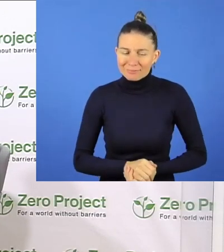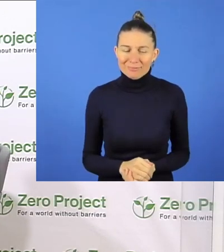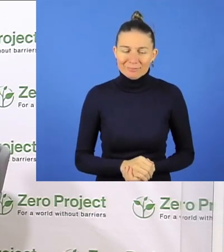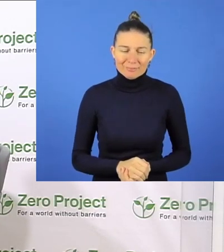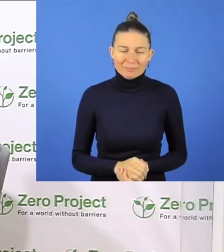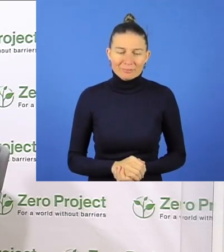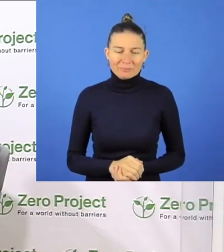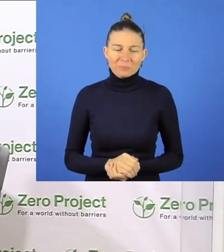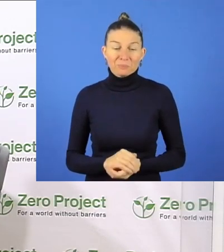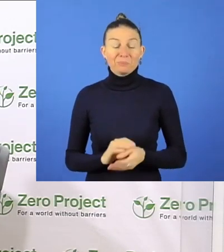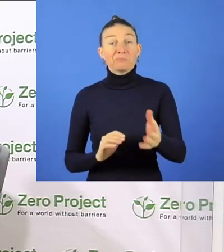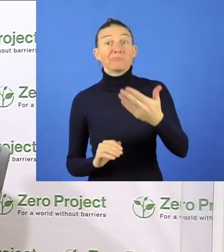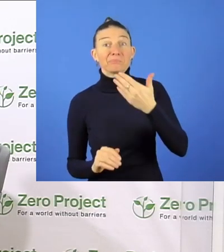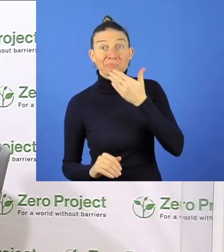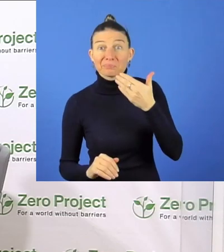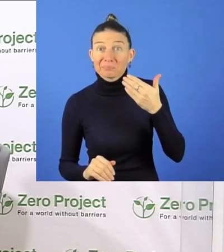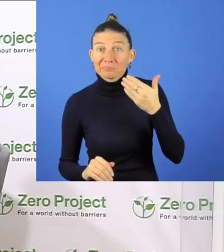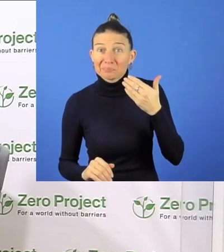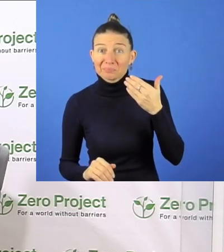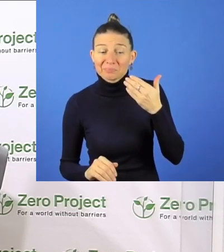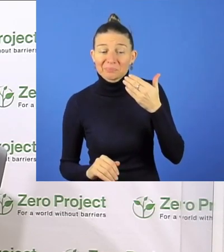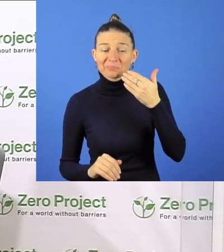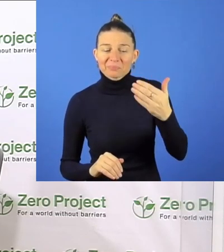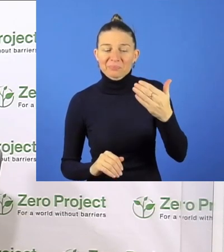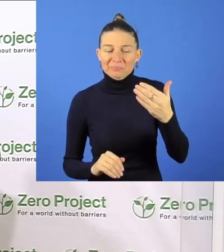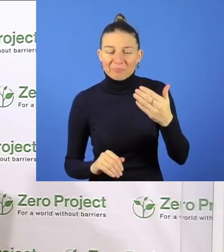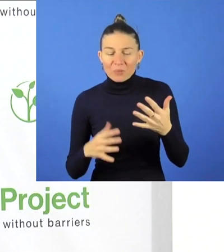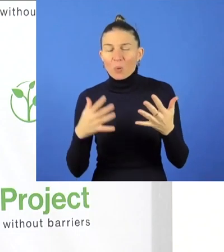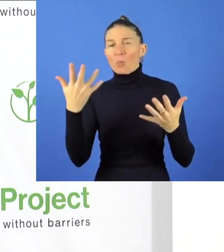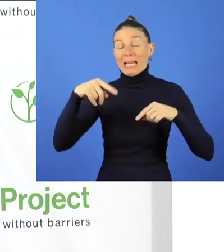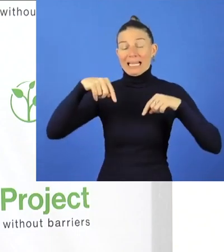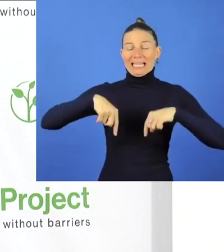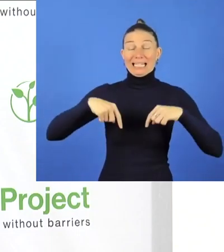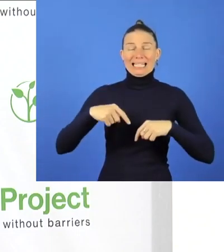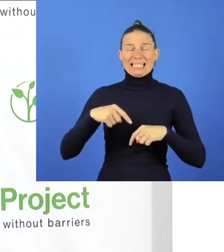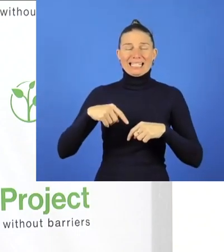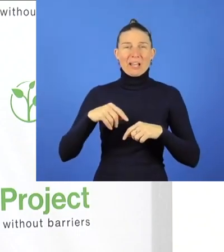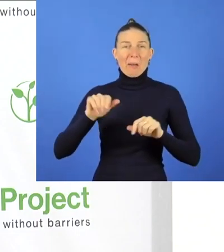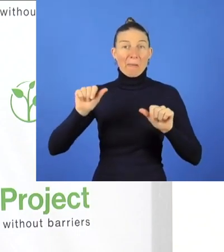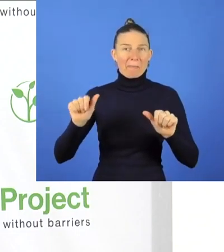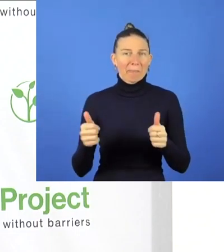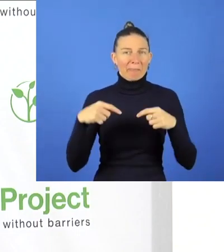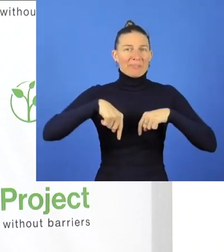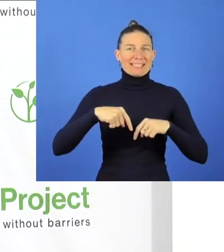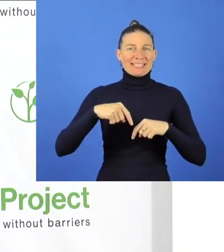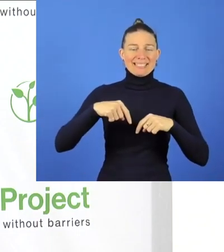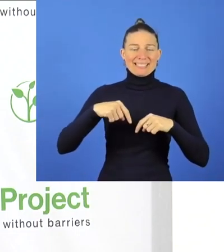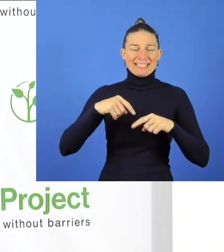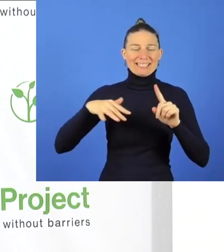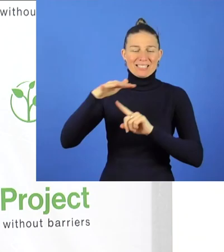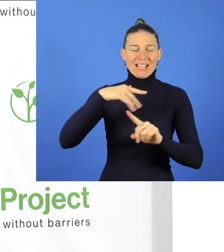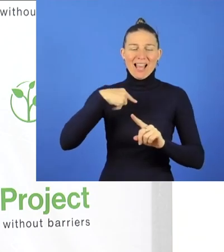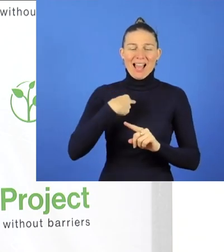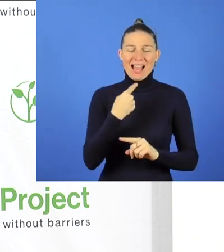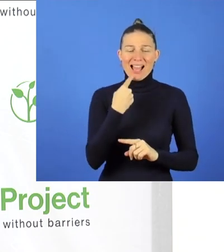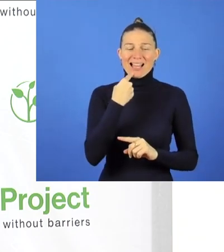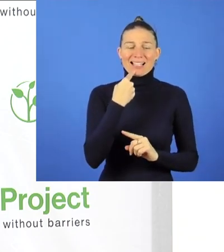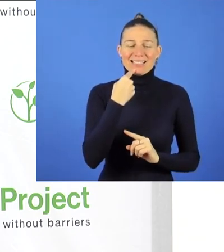Well, I mentioned our age at the beginning of our discussion. I'm very impressed what you do at